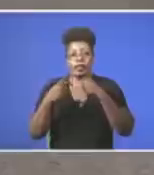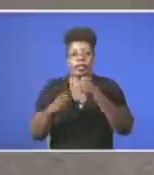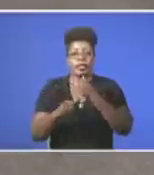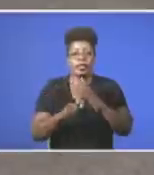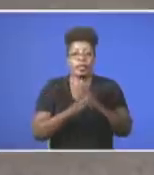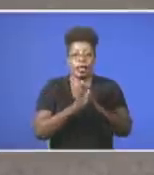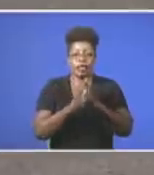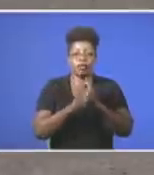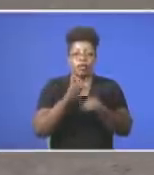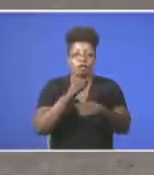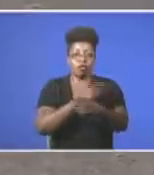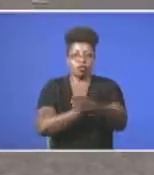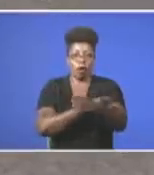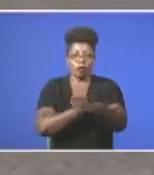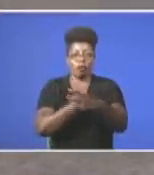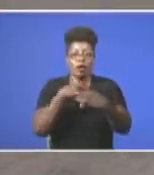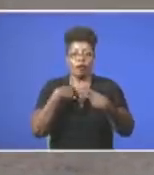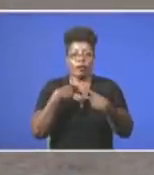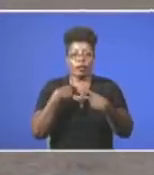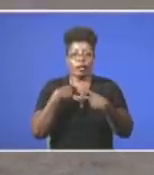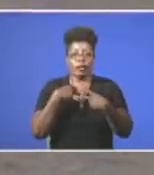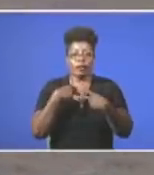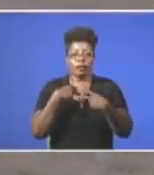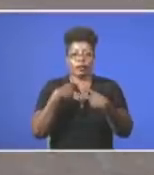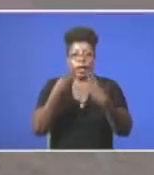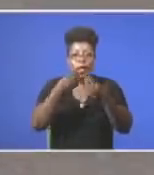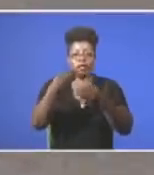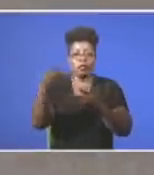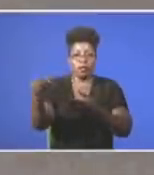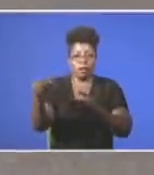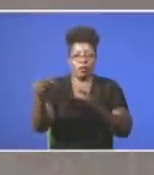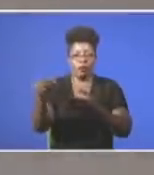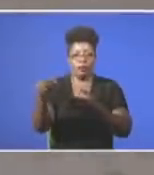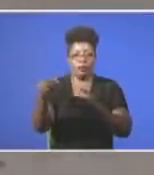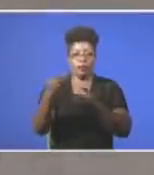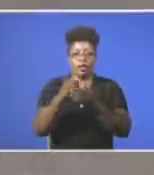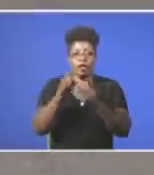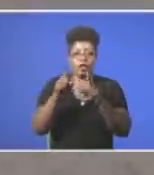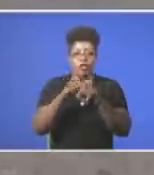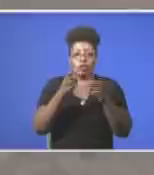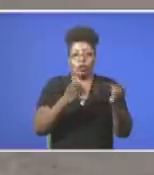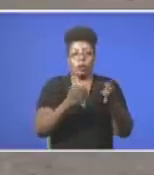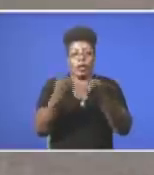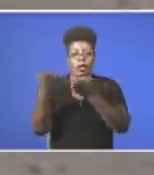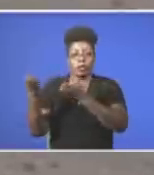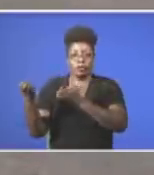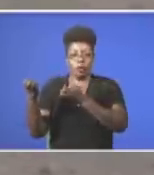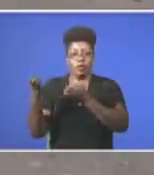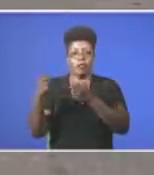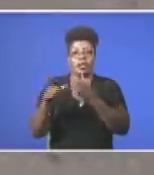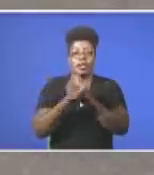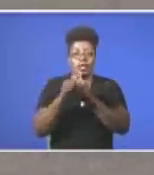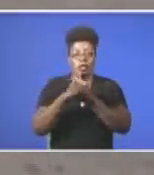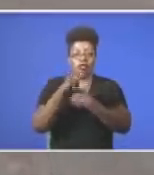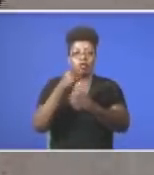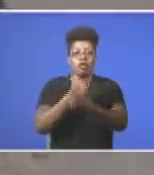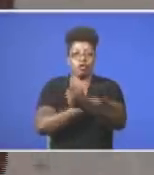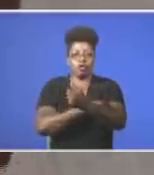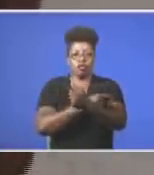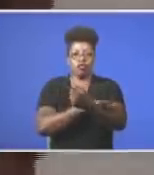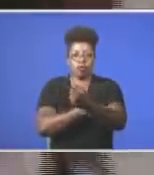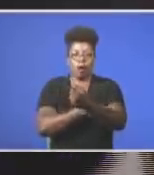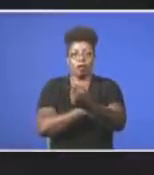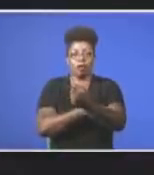supply, conspiracy to possess dangerous drugs with the intent to supply, conspiracy to export dangerous drugs, and taking steps preparatory